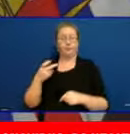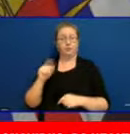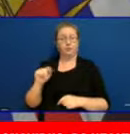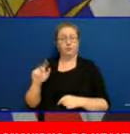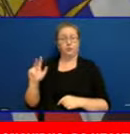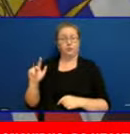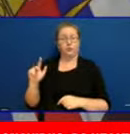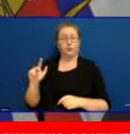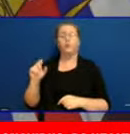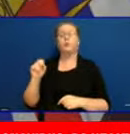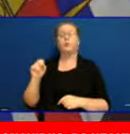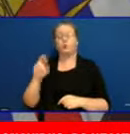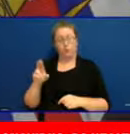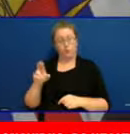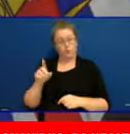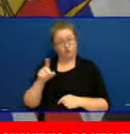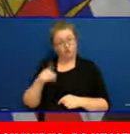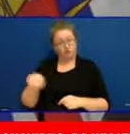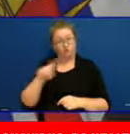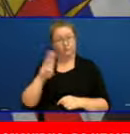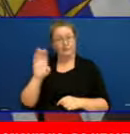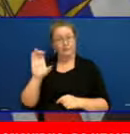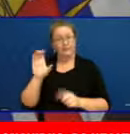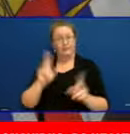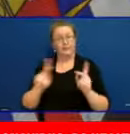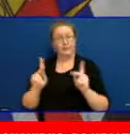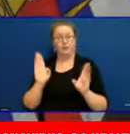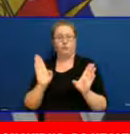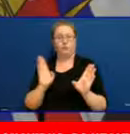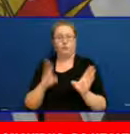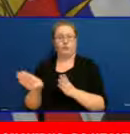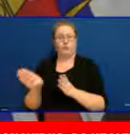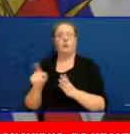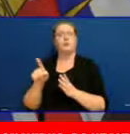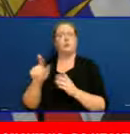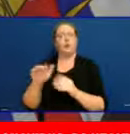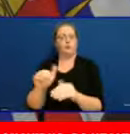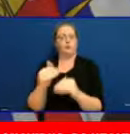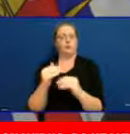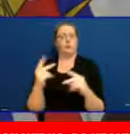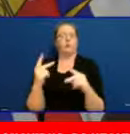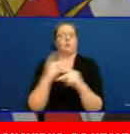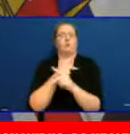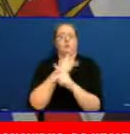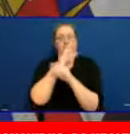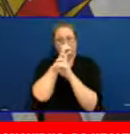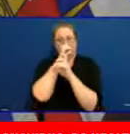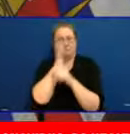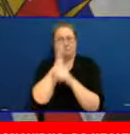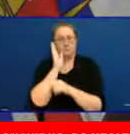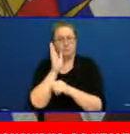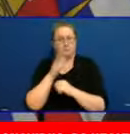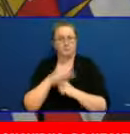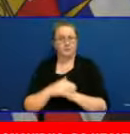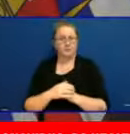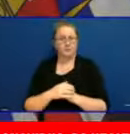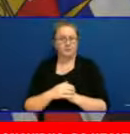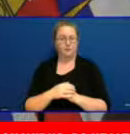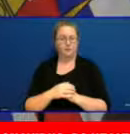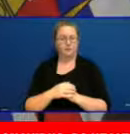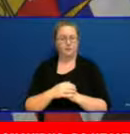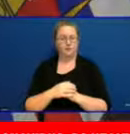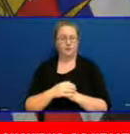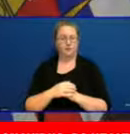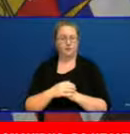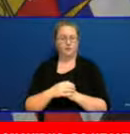and we will go back to the way it was? Or should British Columbians prepare for the extension of these restrictions or possibly even